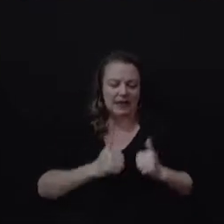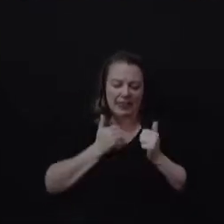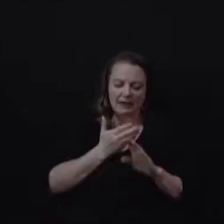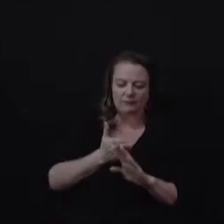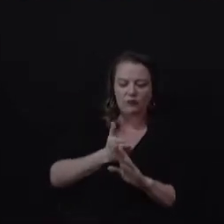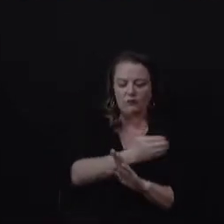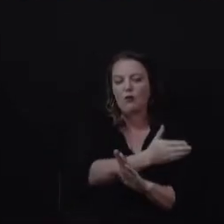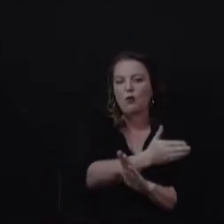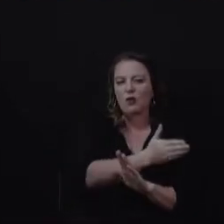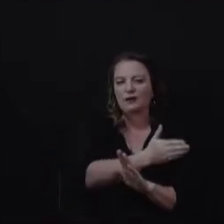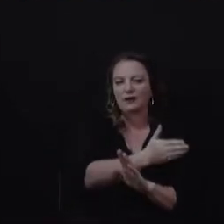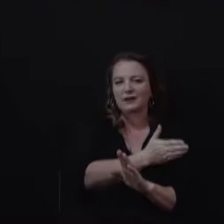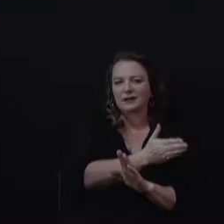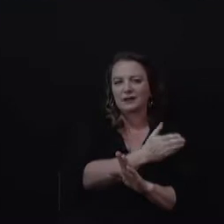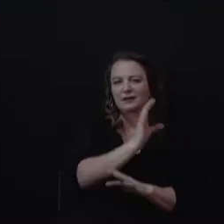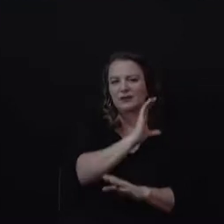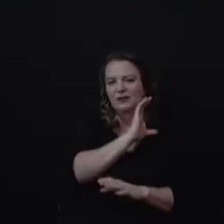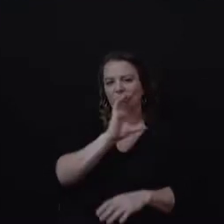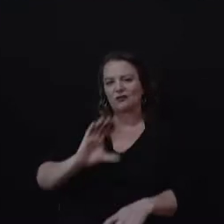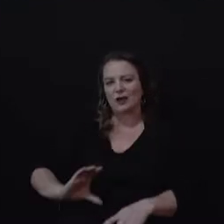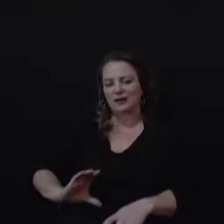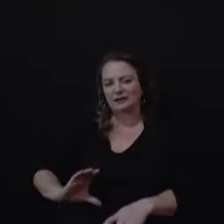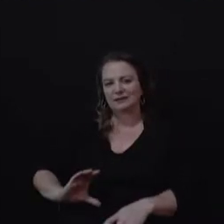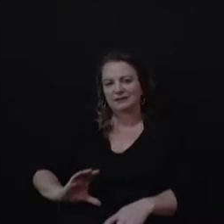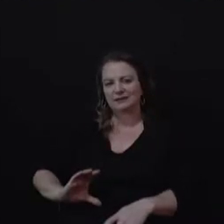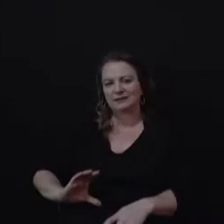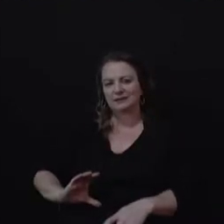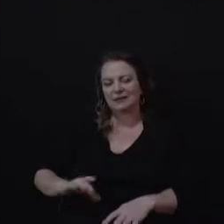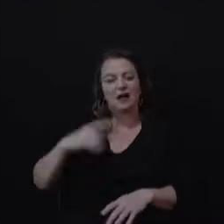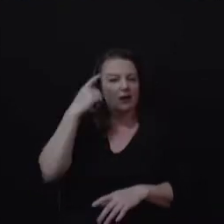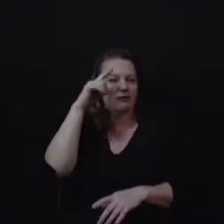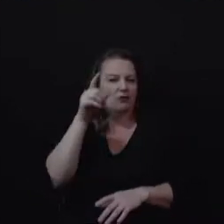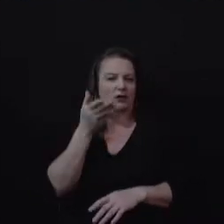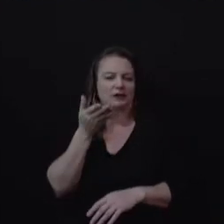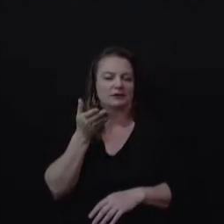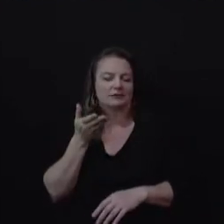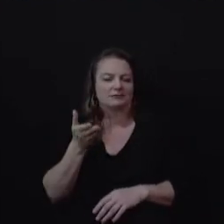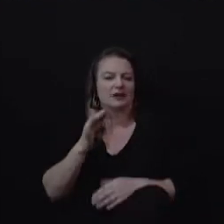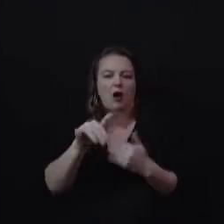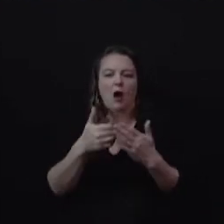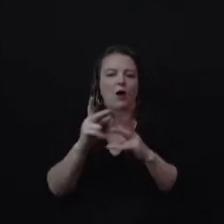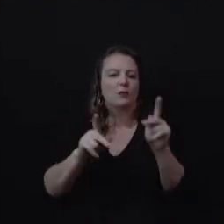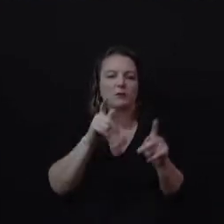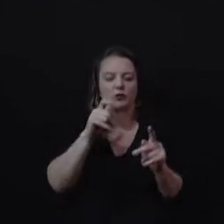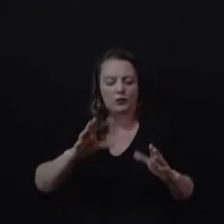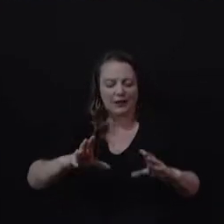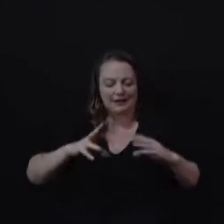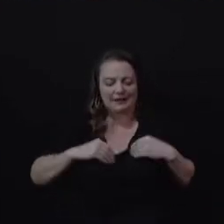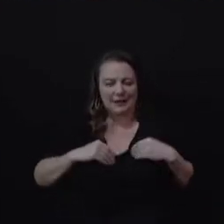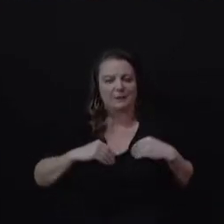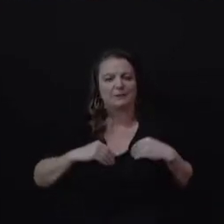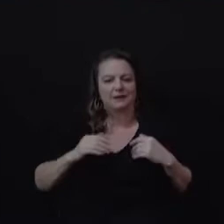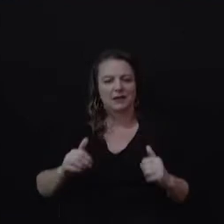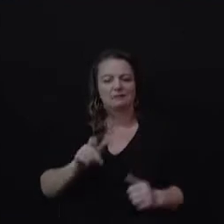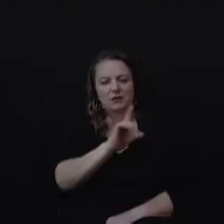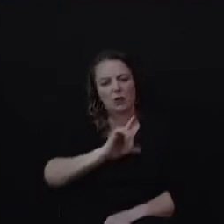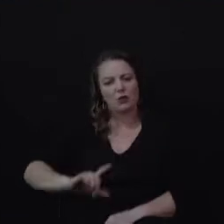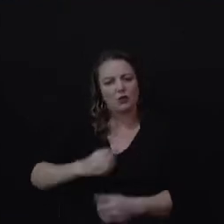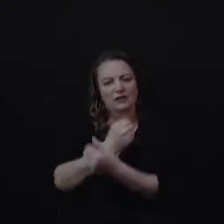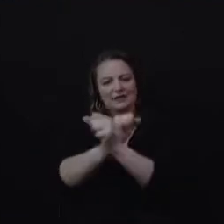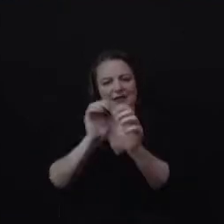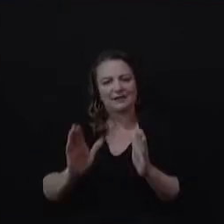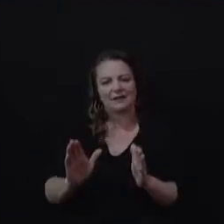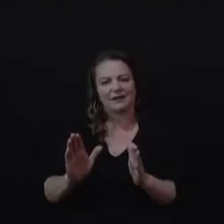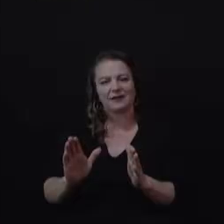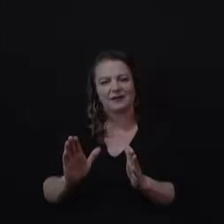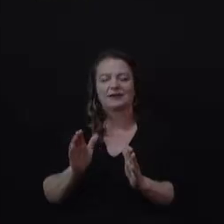Christ, both for him and for all of us who have accepted Christ as our Lord and Savior. There was a